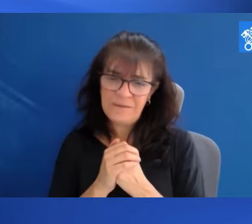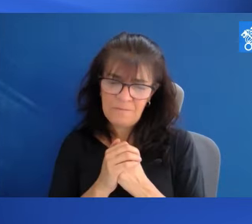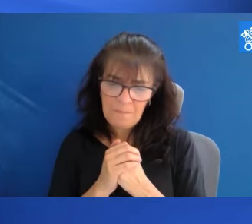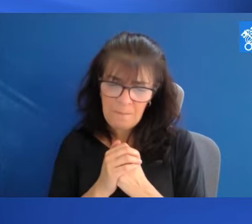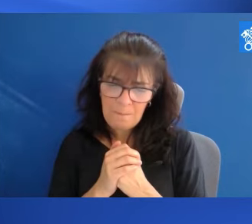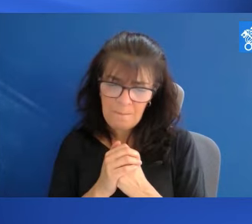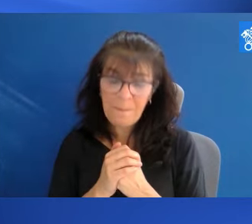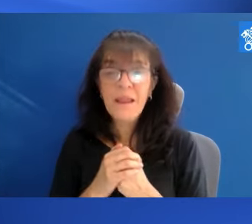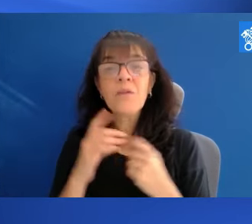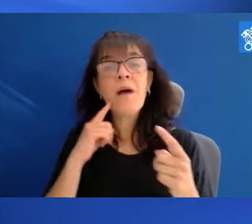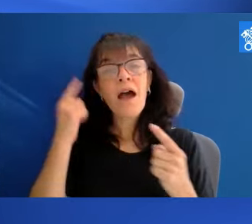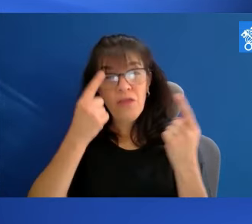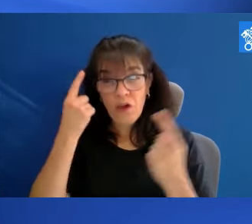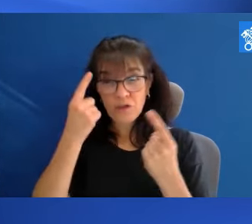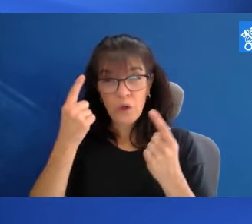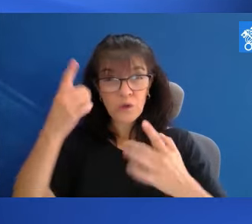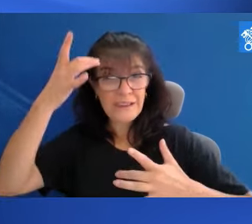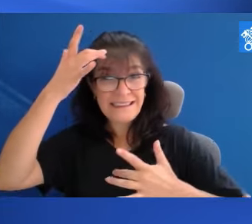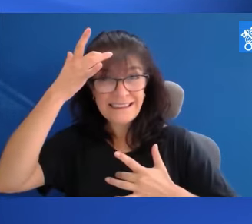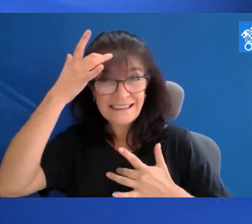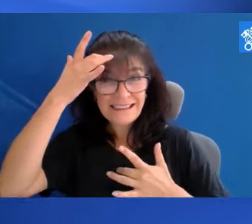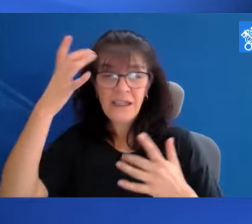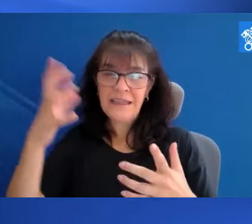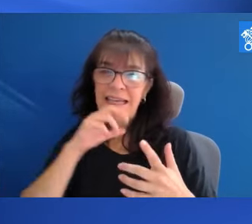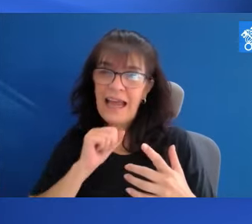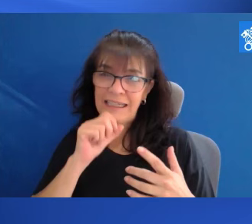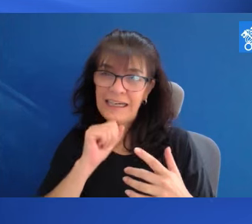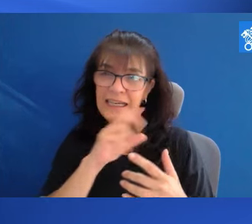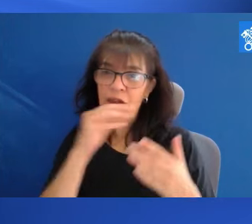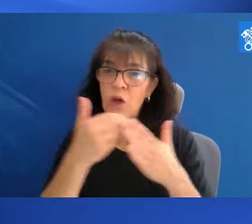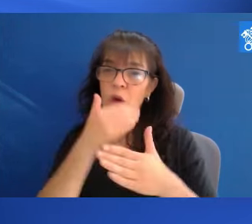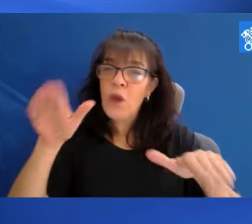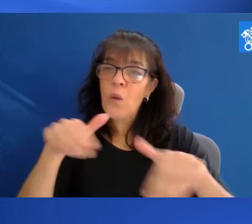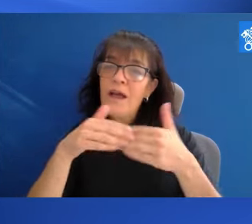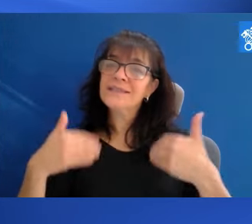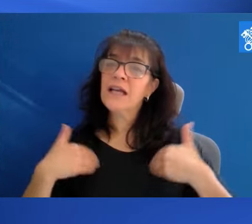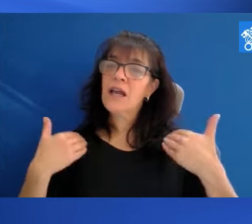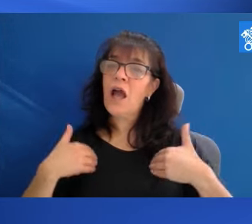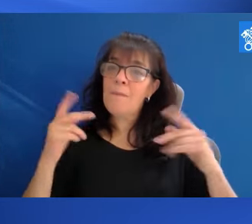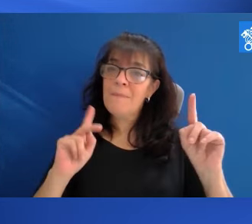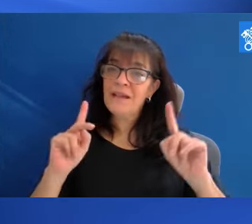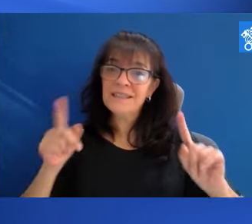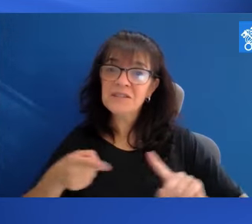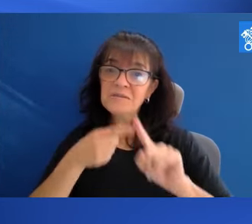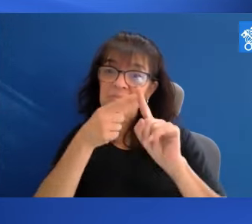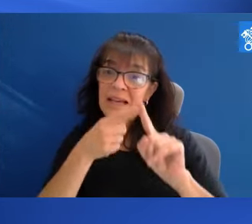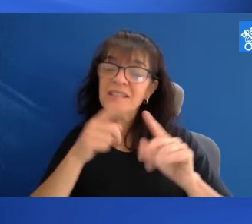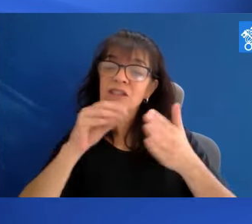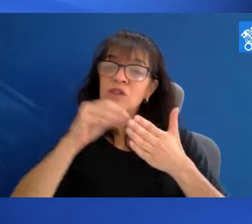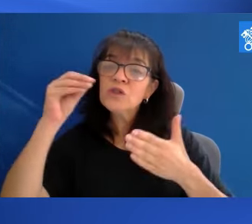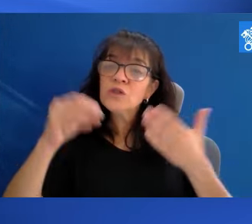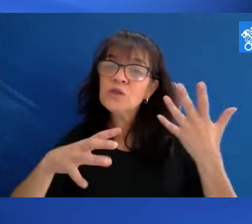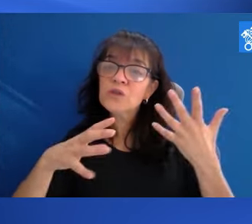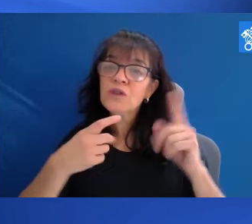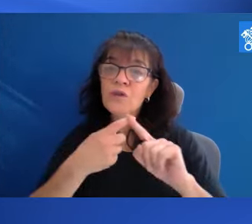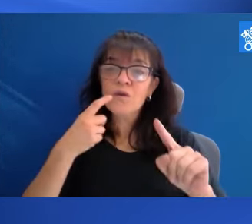And finally, my thoughts go out to the sick, the elderly, newlyweds and young people, especially the students from